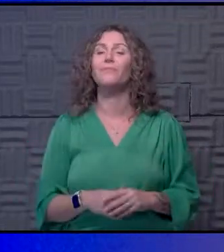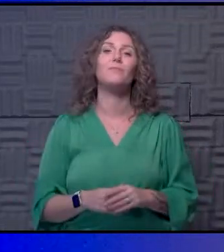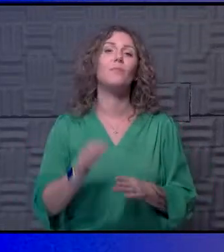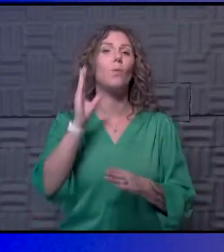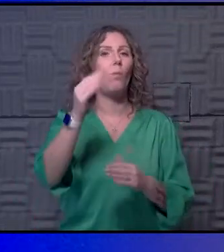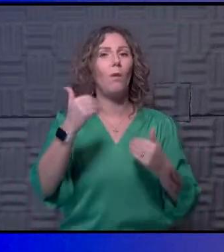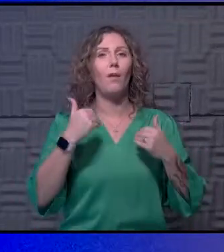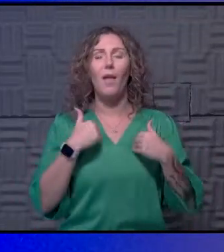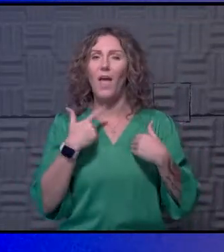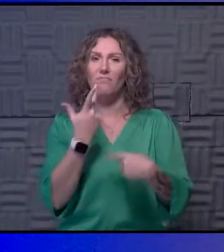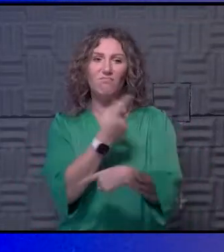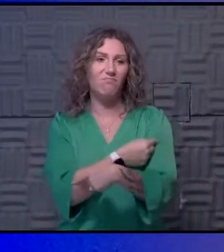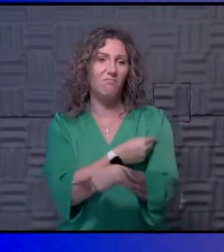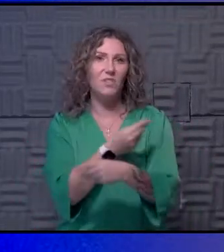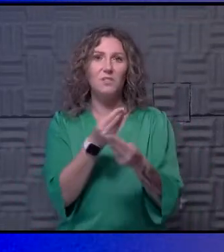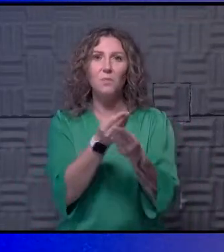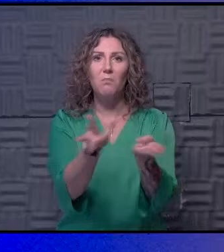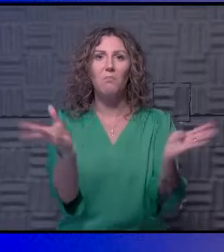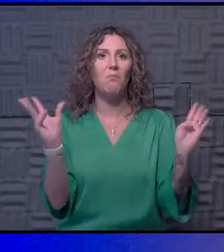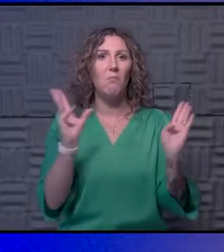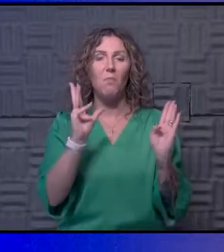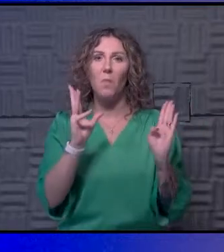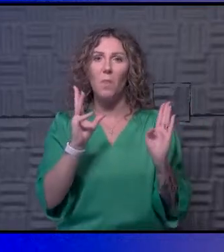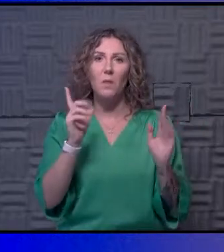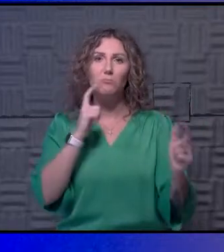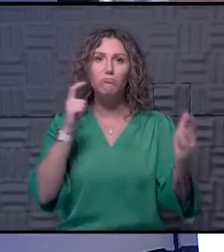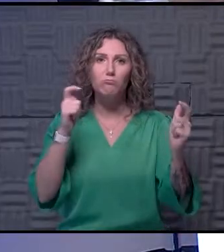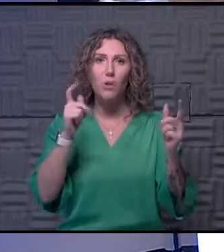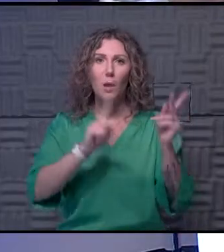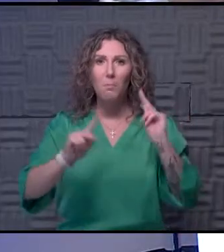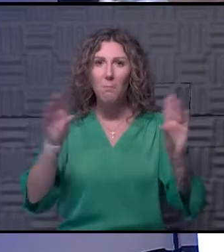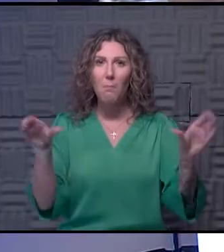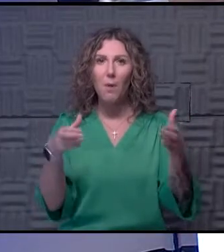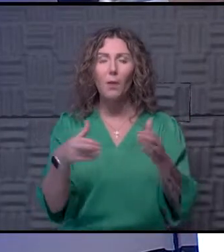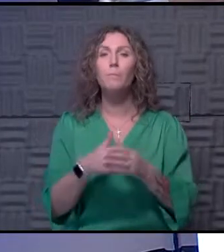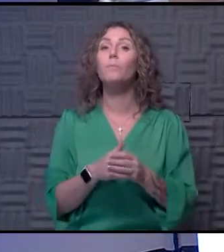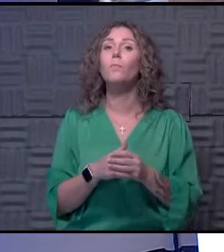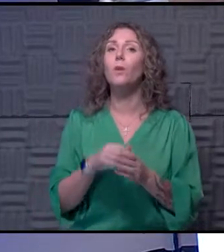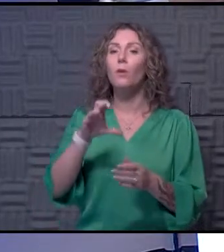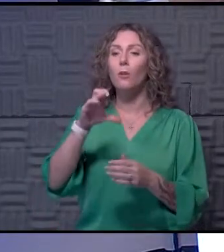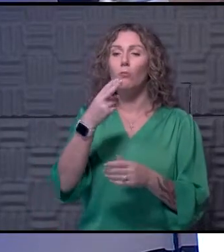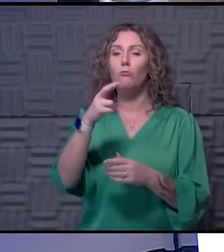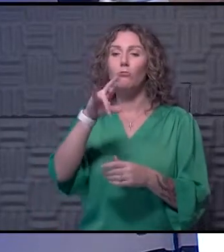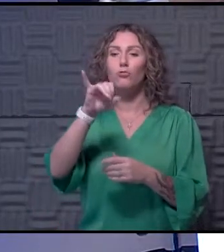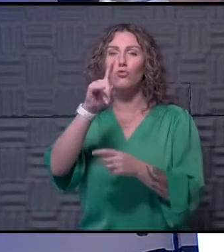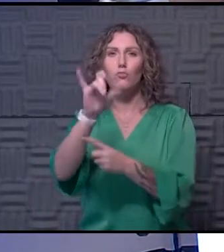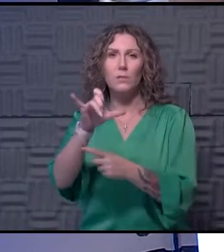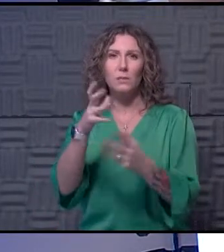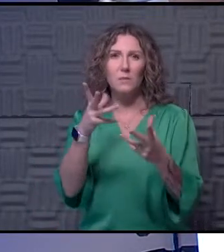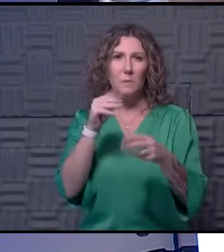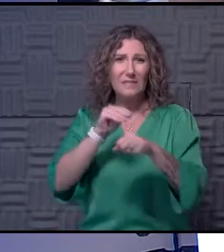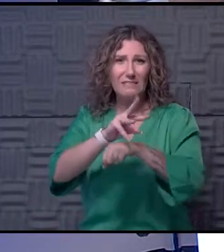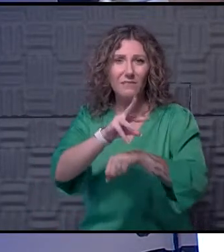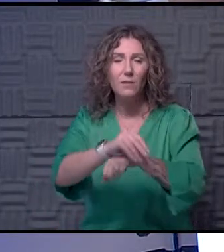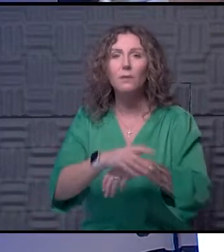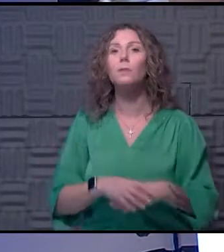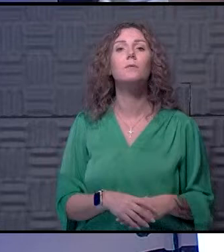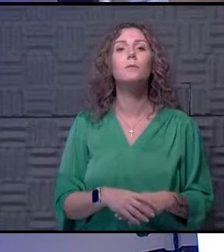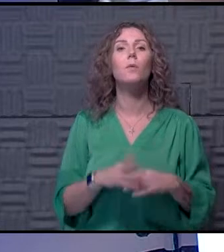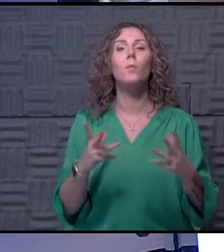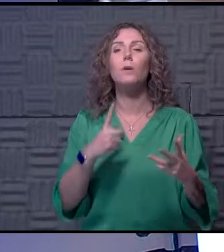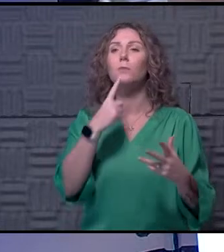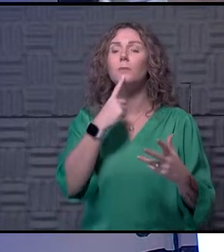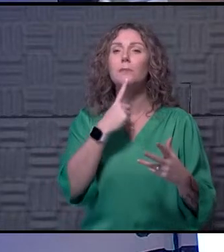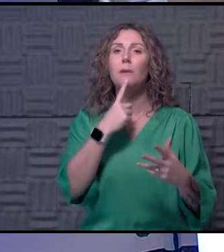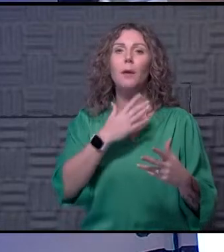have doses to get out to the mass populations as well. Christy wants to know what the panel would advise her. She says, what can I say to a